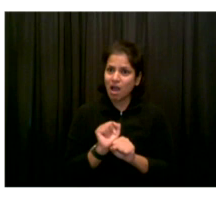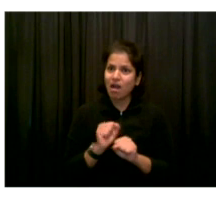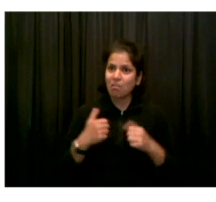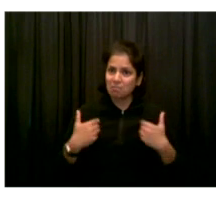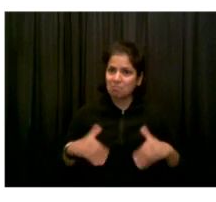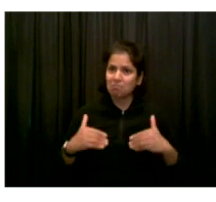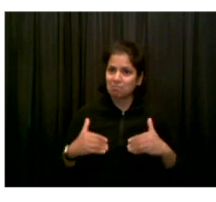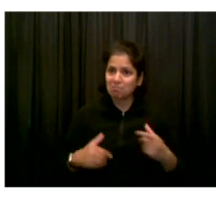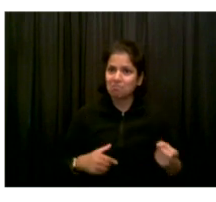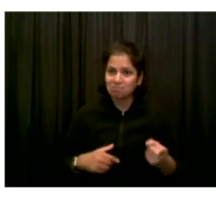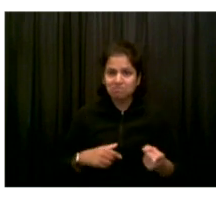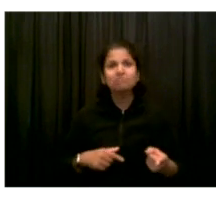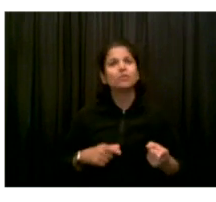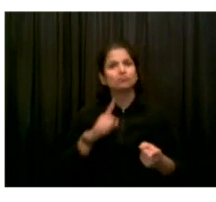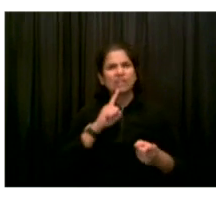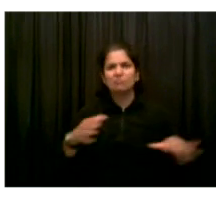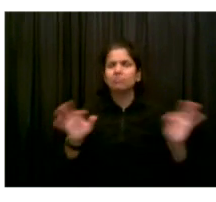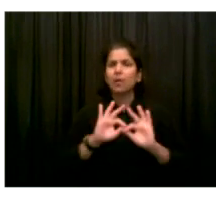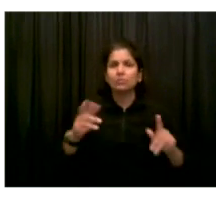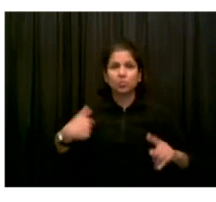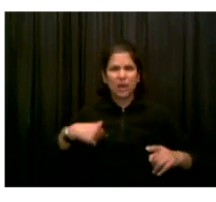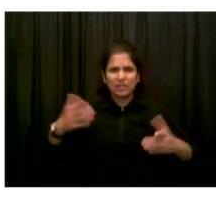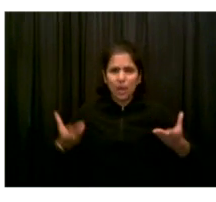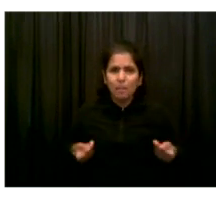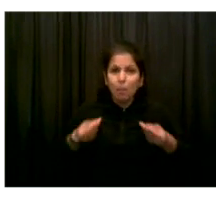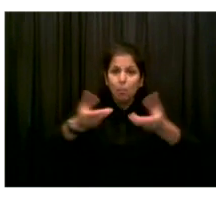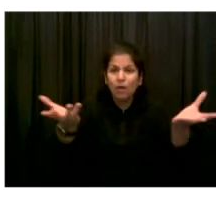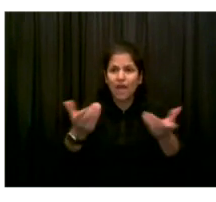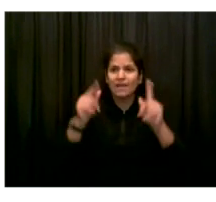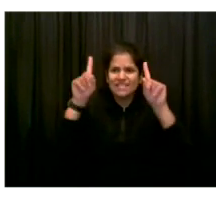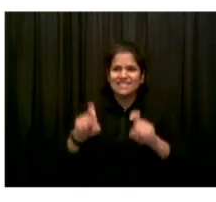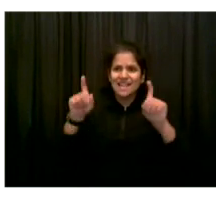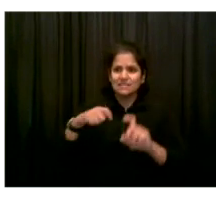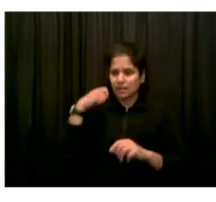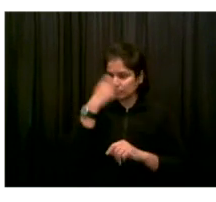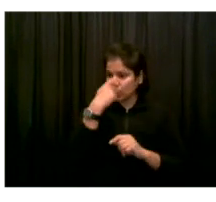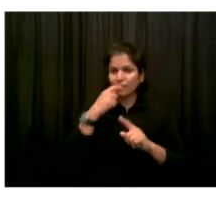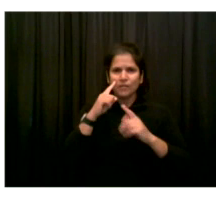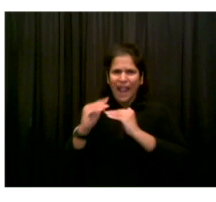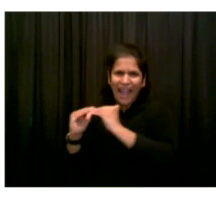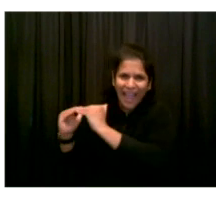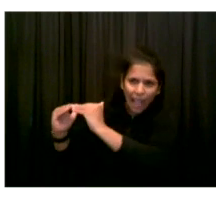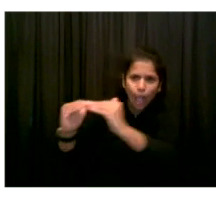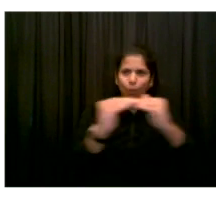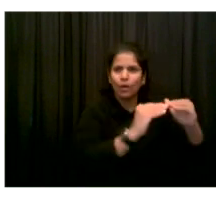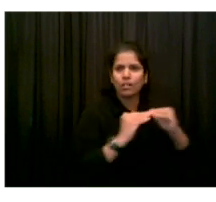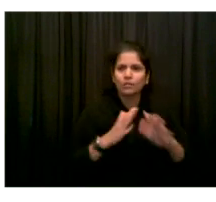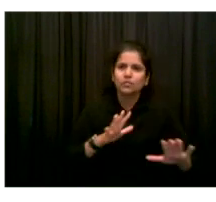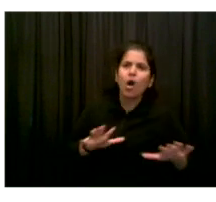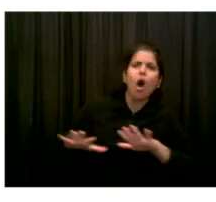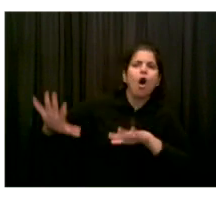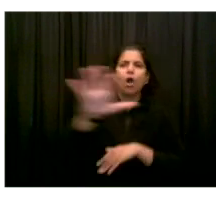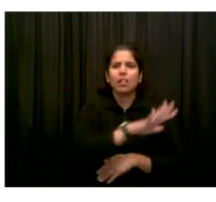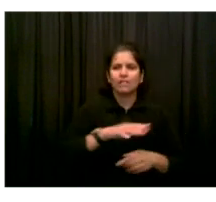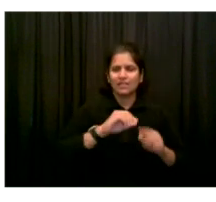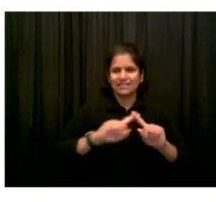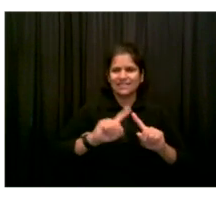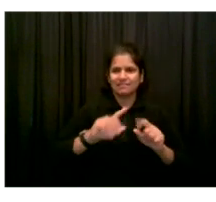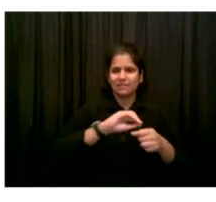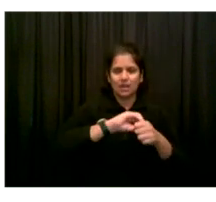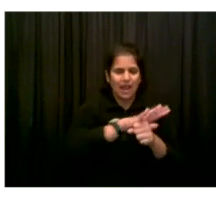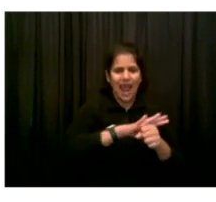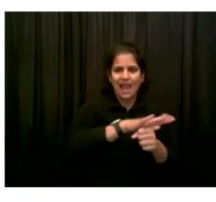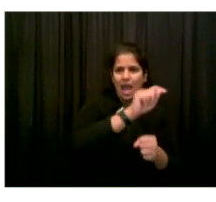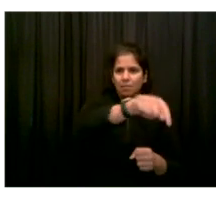big numbers here, but more important than just the numbers is our approach to being guided by our communities. If it wasn't for that, we wouldn't be able to bring the equity in testing